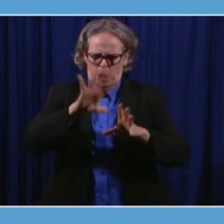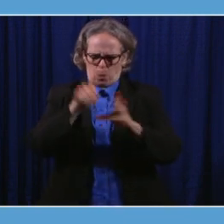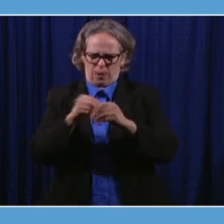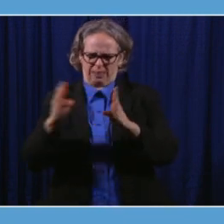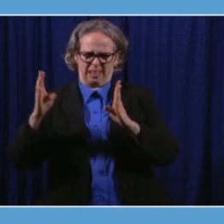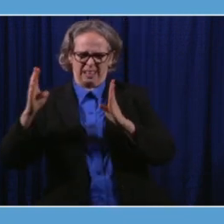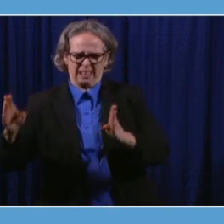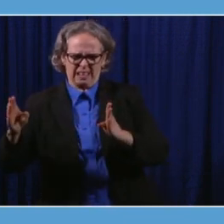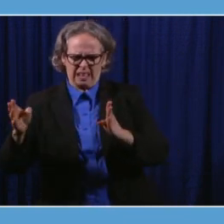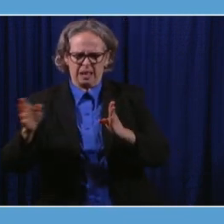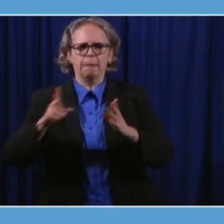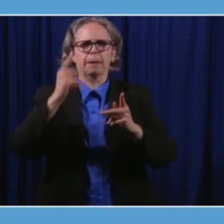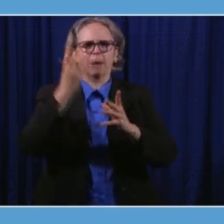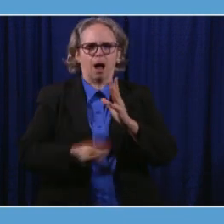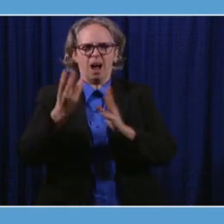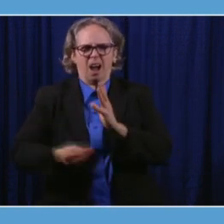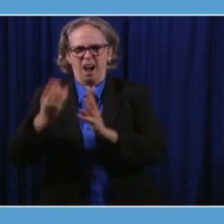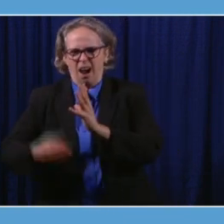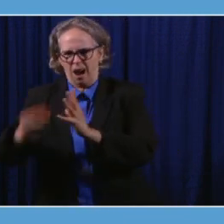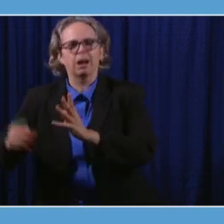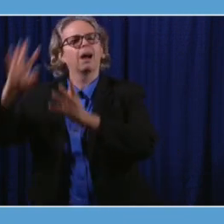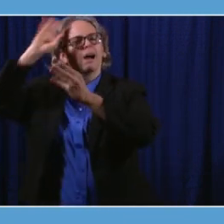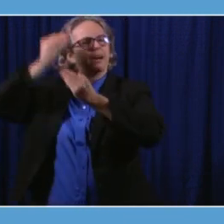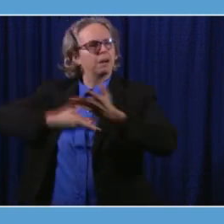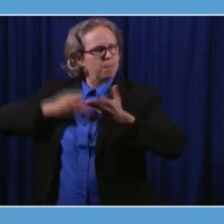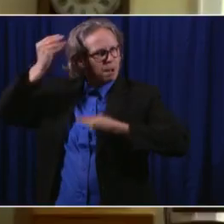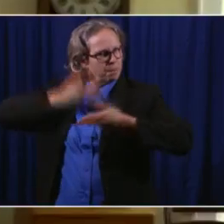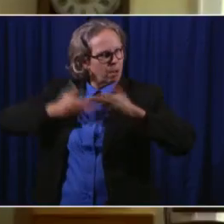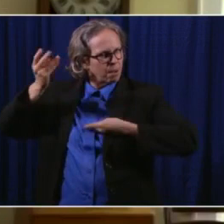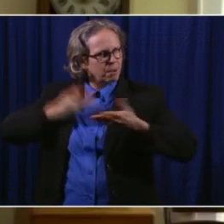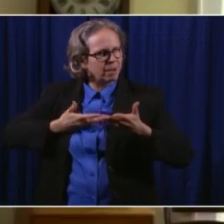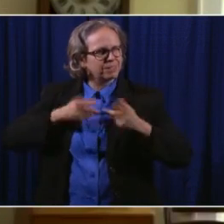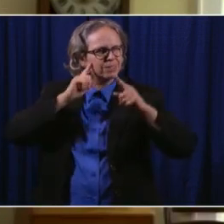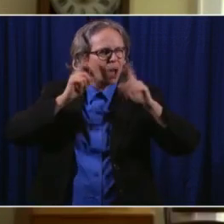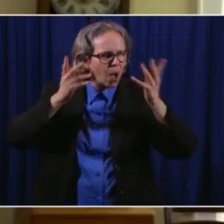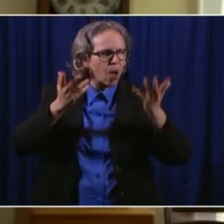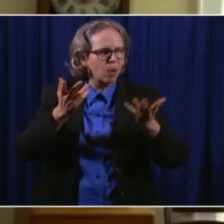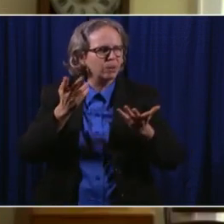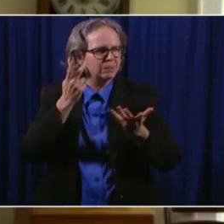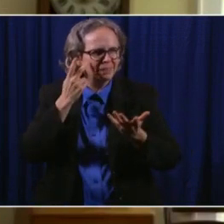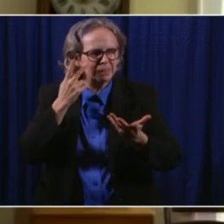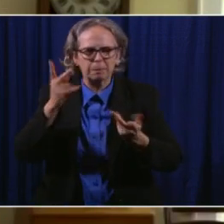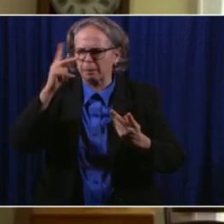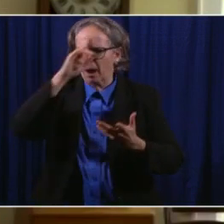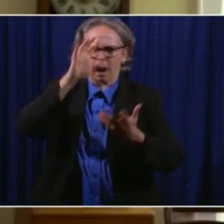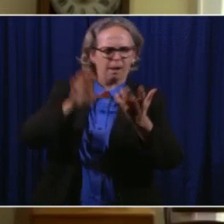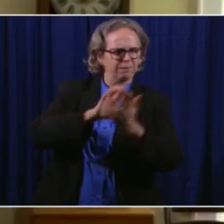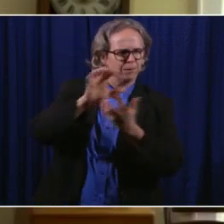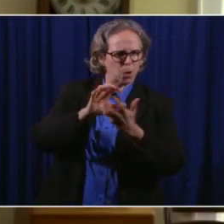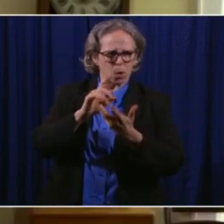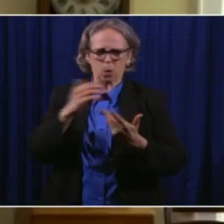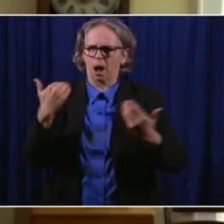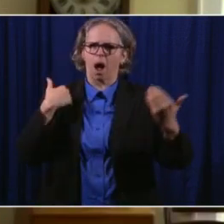over a month period of time. And anyway, I get questions about this and get emails and people,